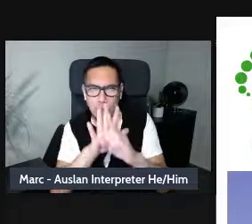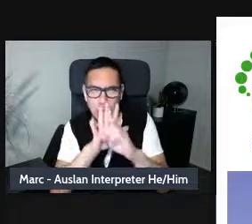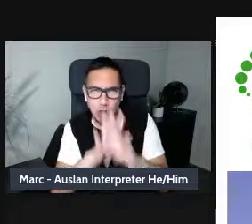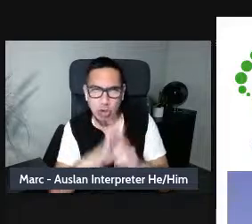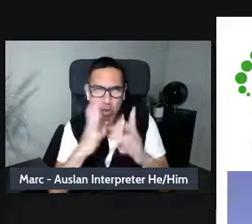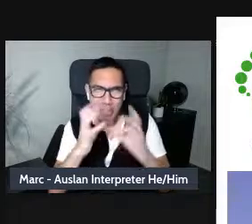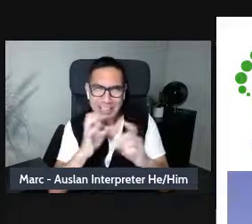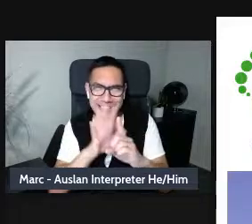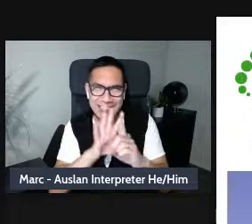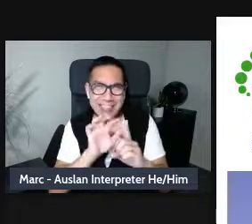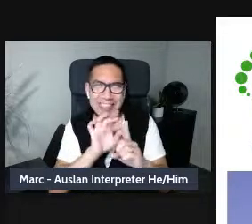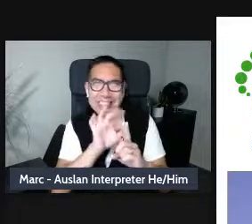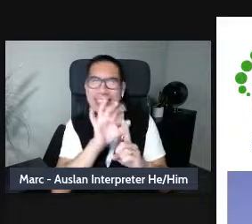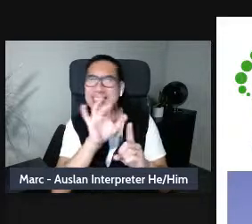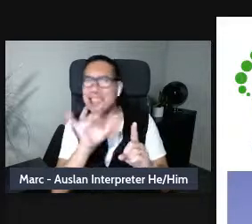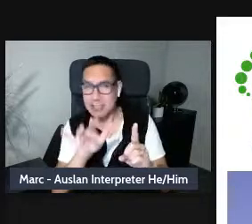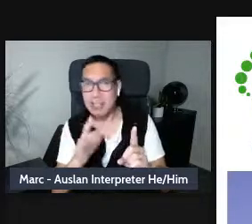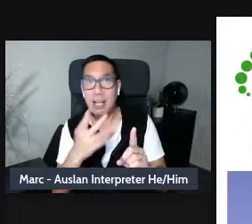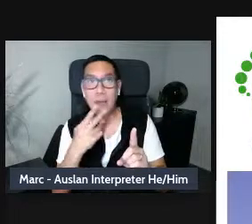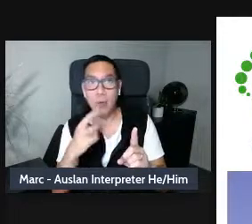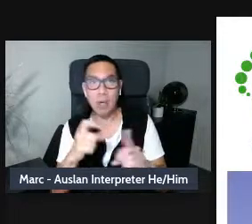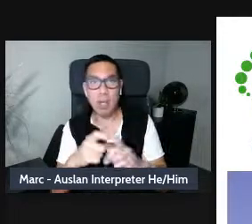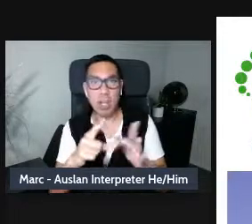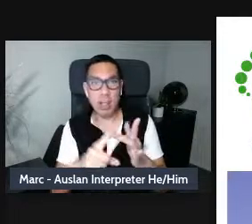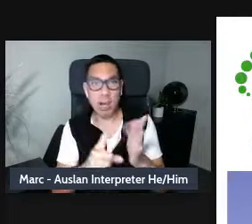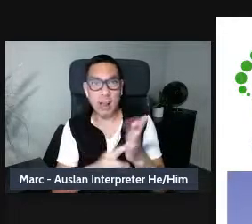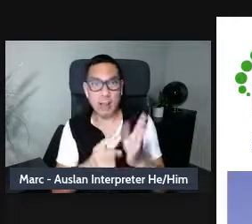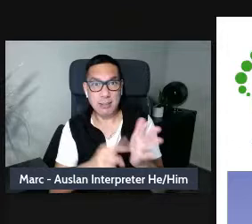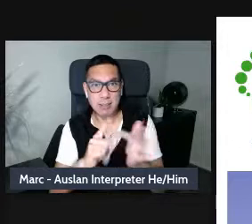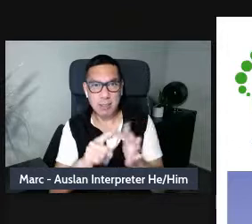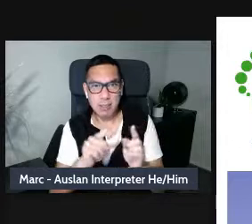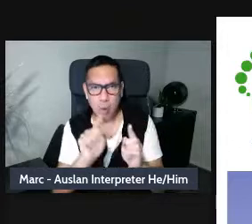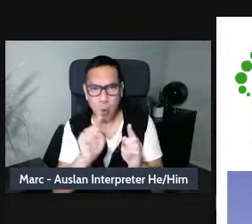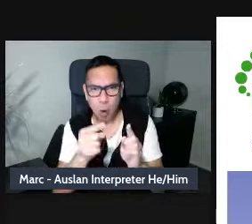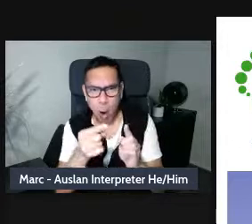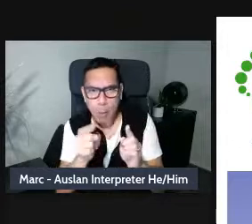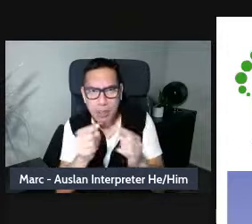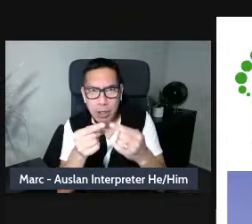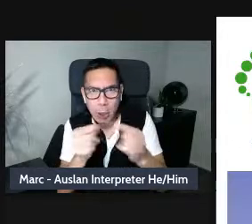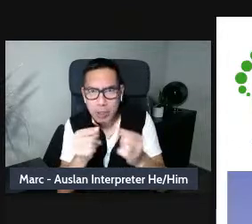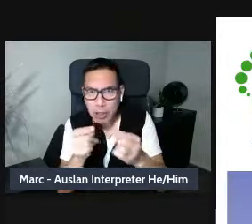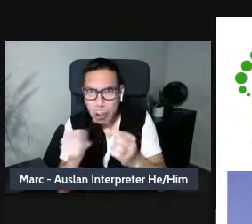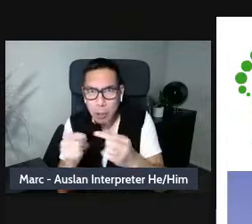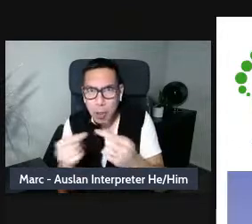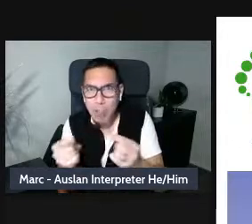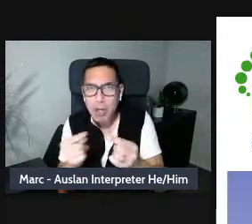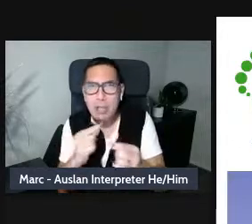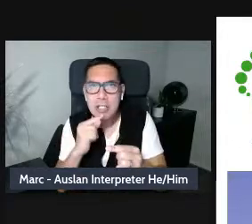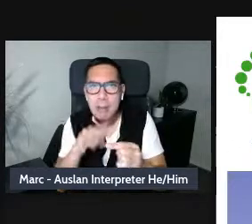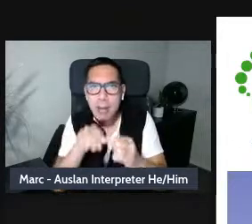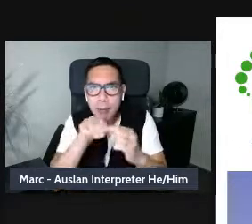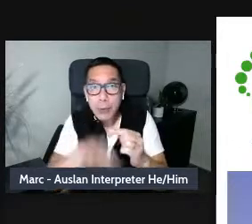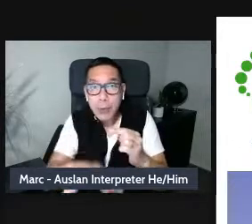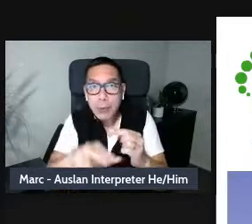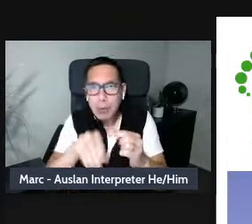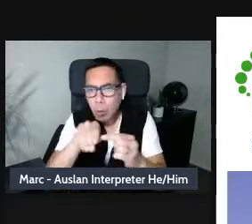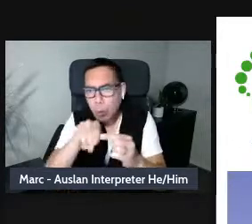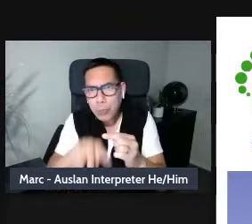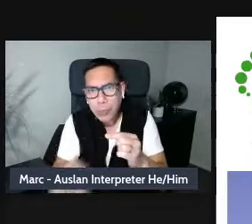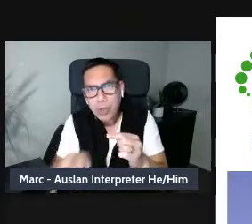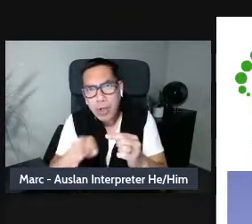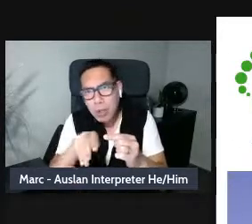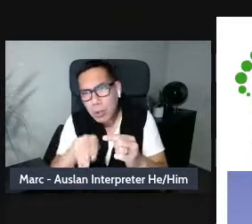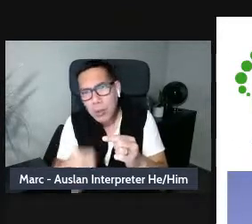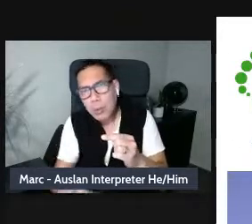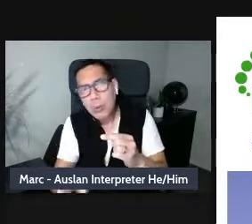then simulate, if we dilate or open up those vessels by so much, how much more blood would get through into the where the